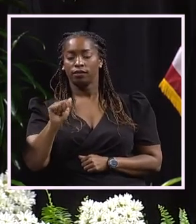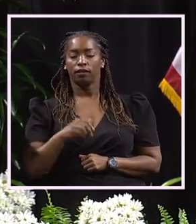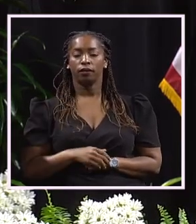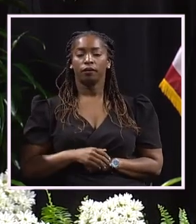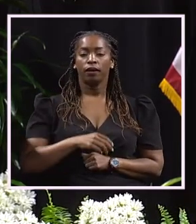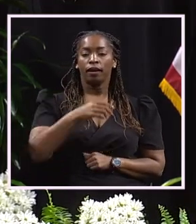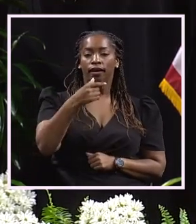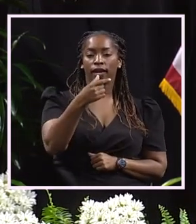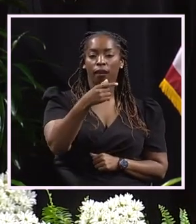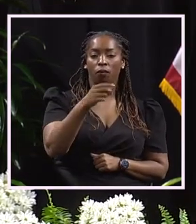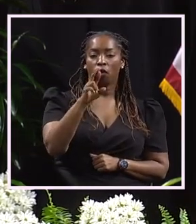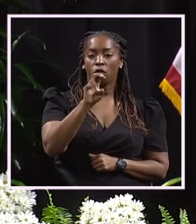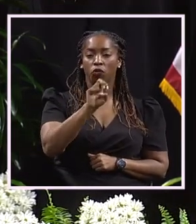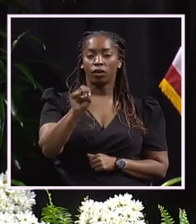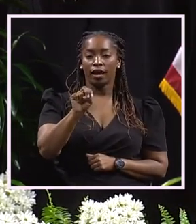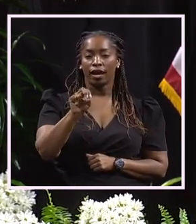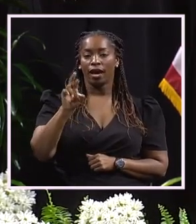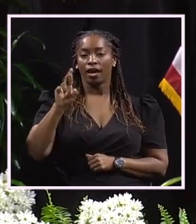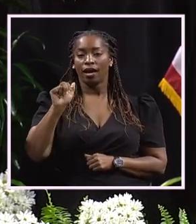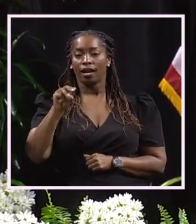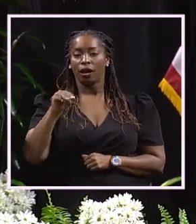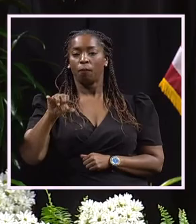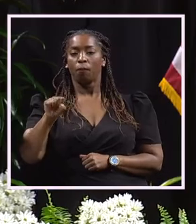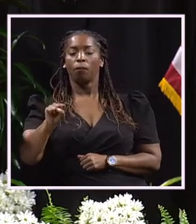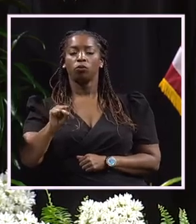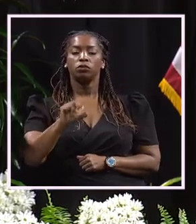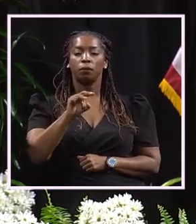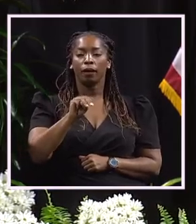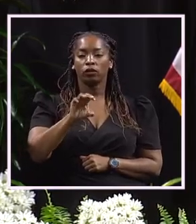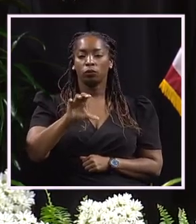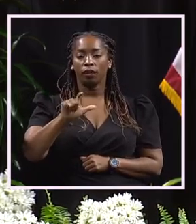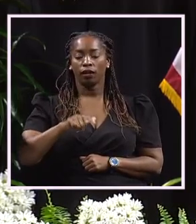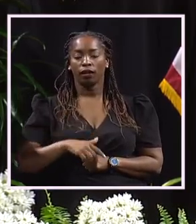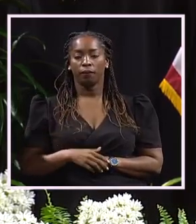Gabriel Rene Ramos, magna cum laude.